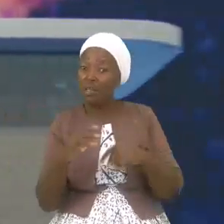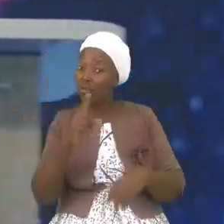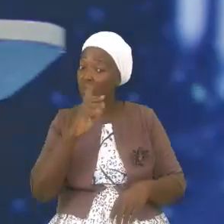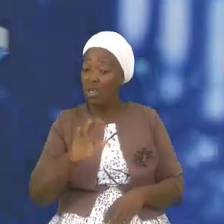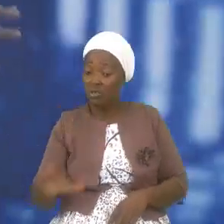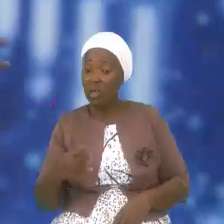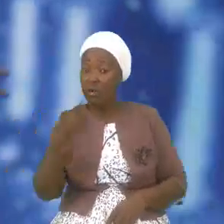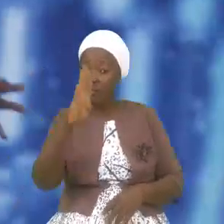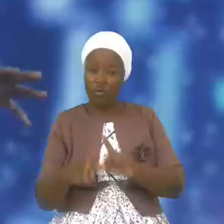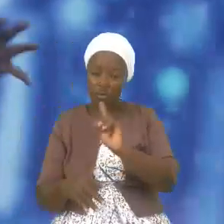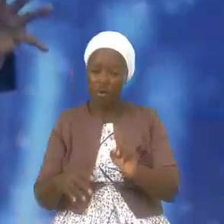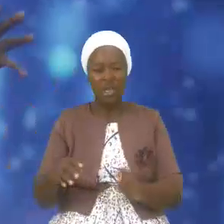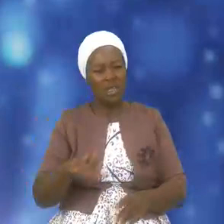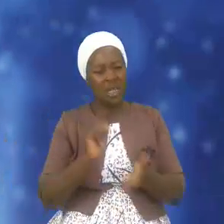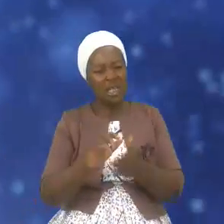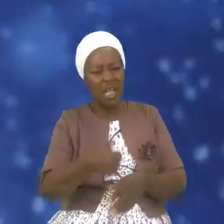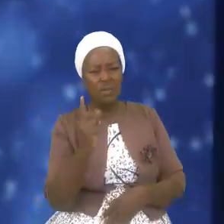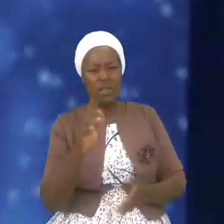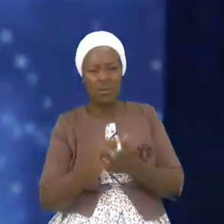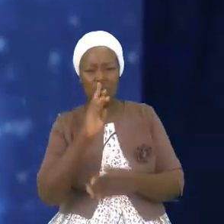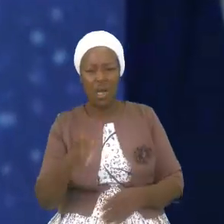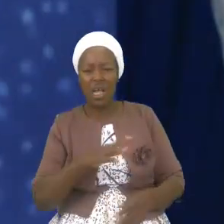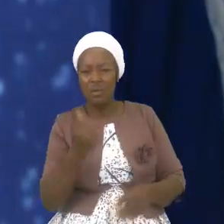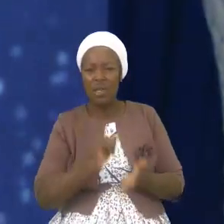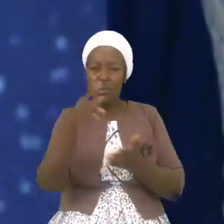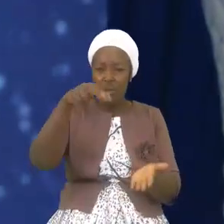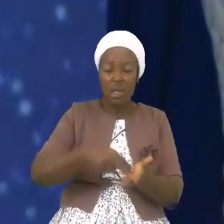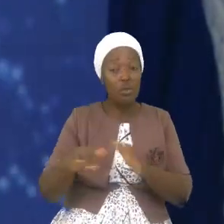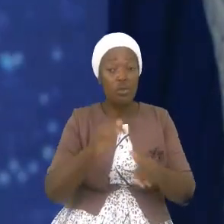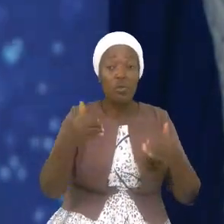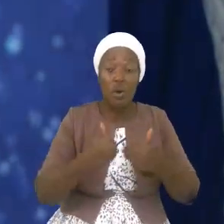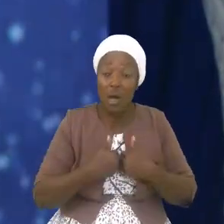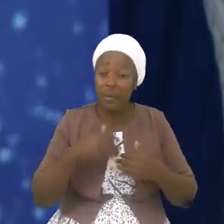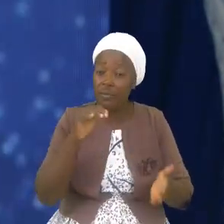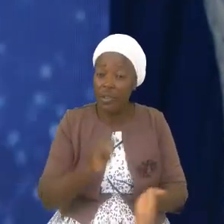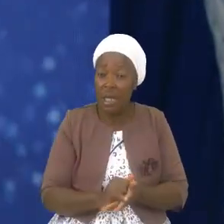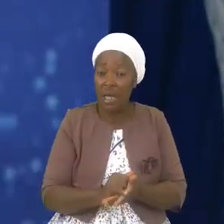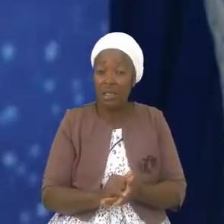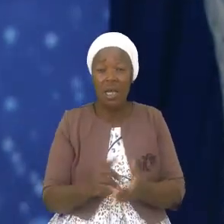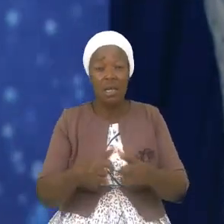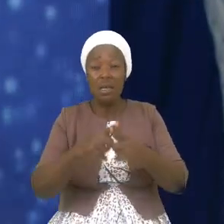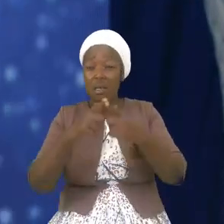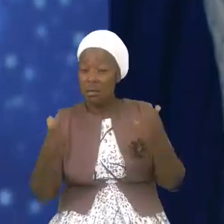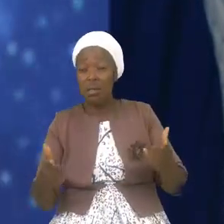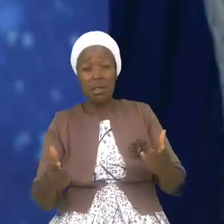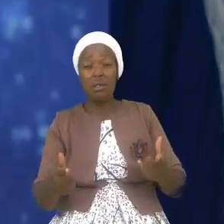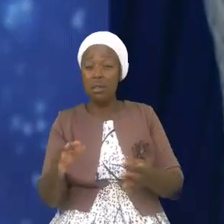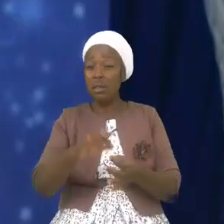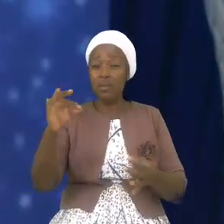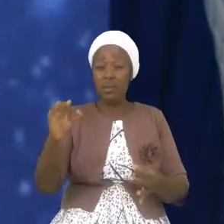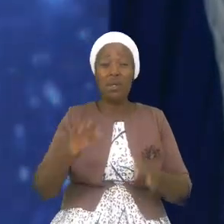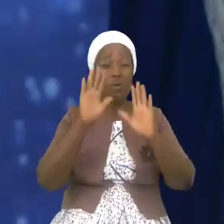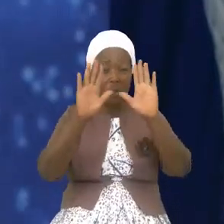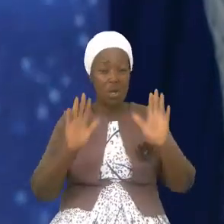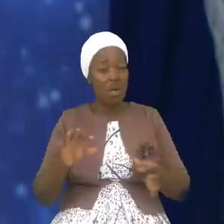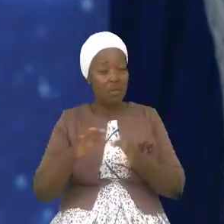you have that excellent spirit? And then it says he had understanding, he had